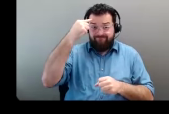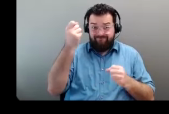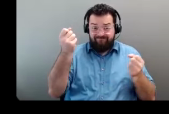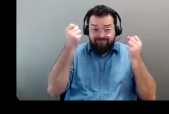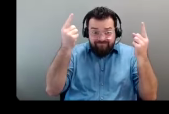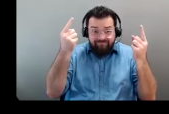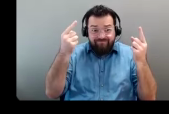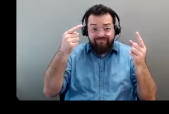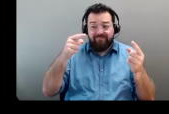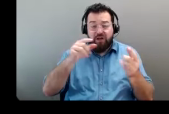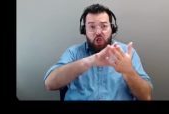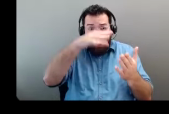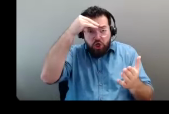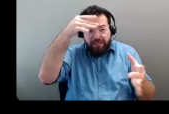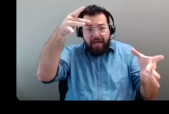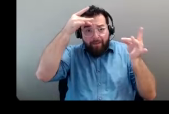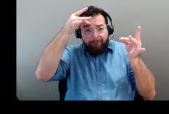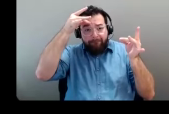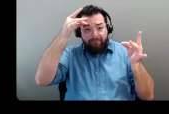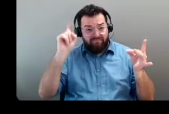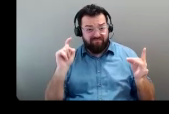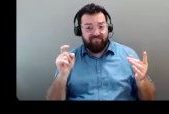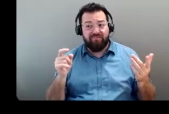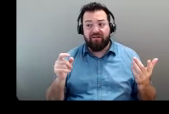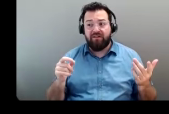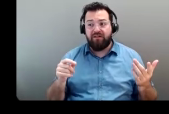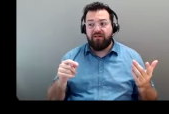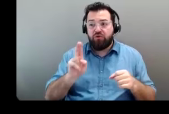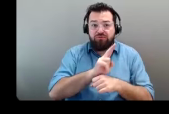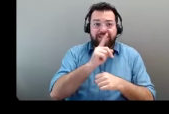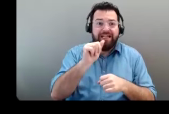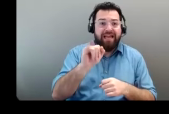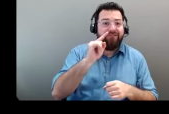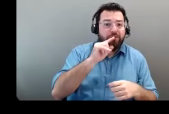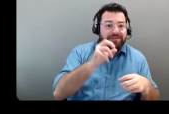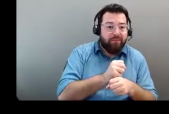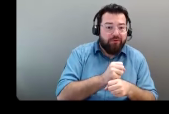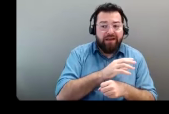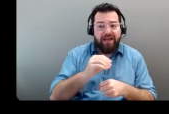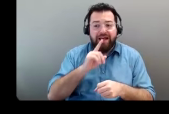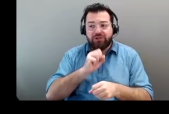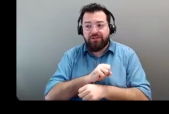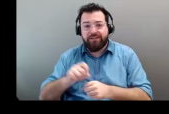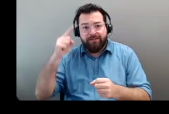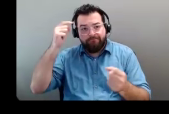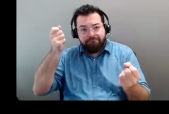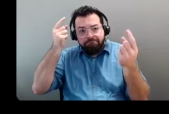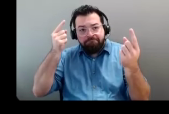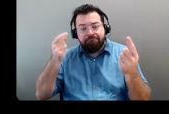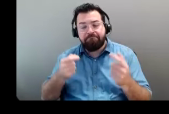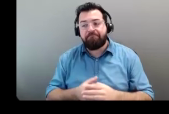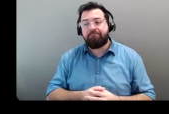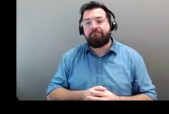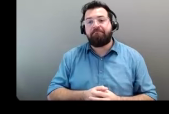lean into AI for summary and go into that comprehension? So,